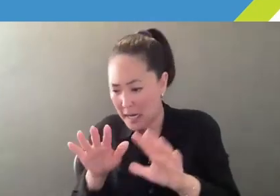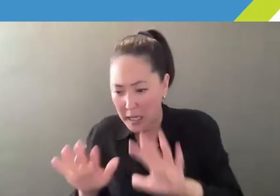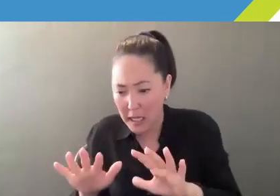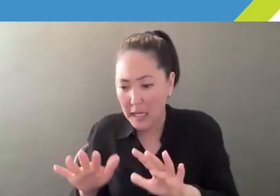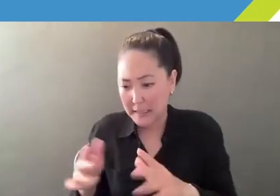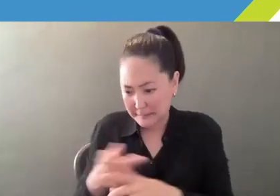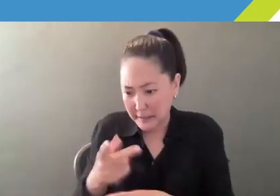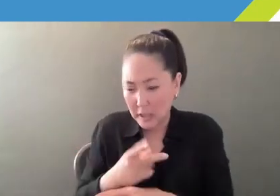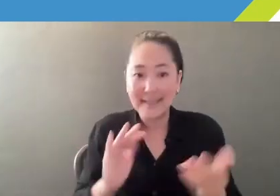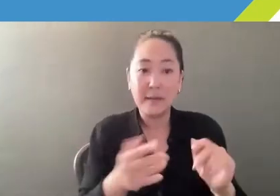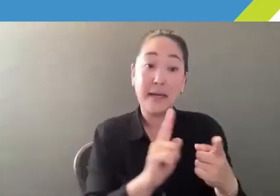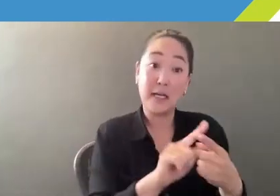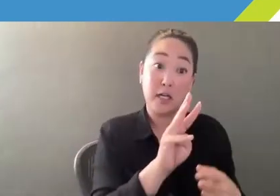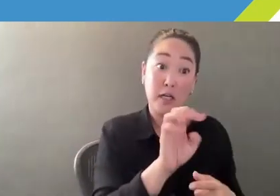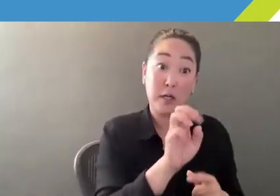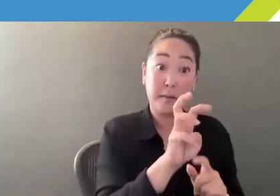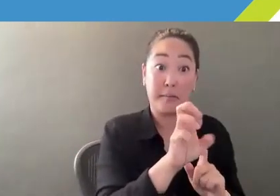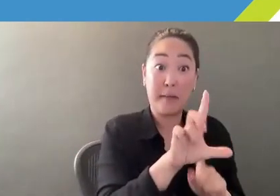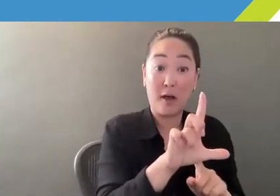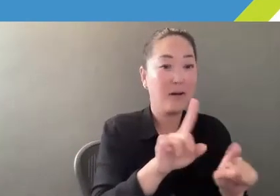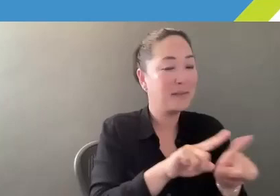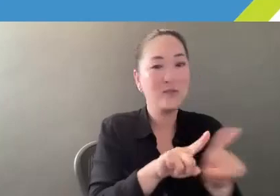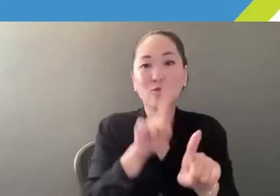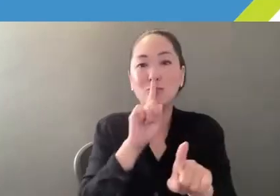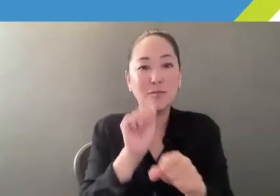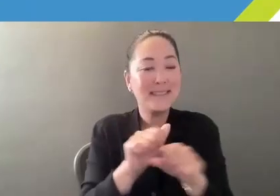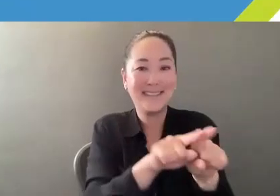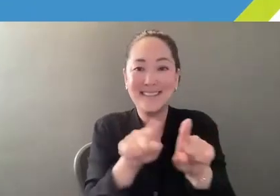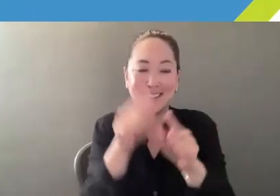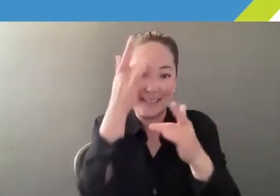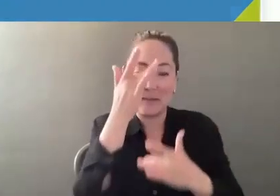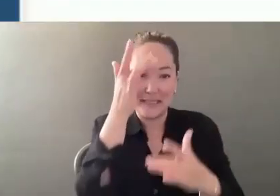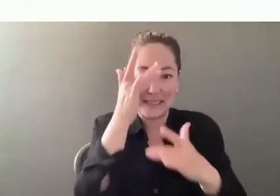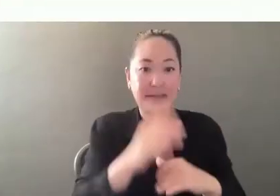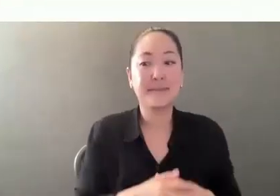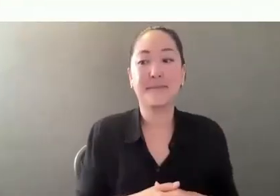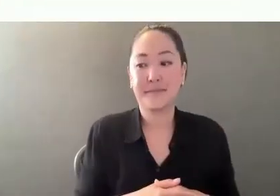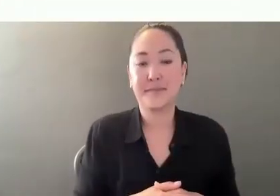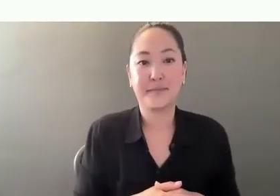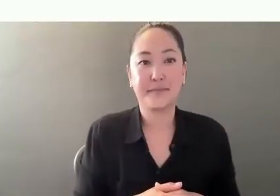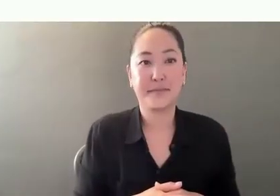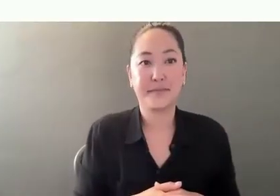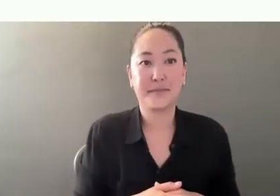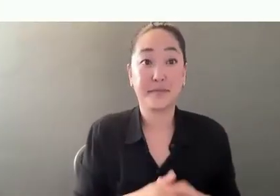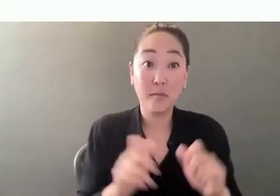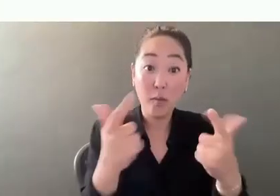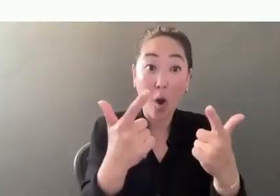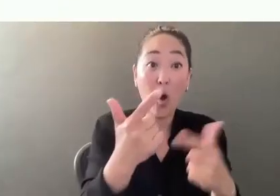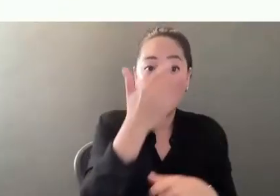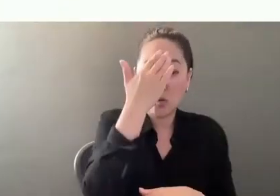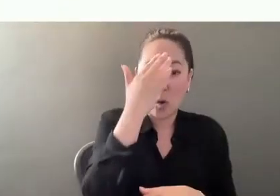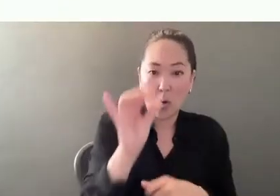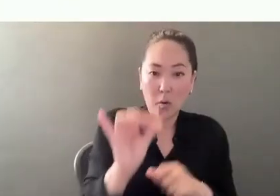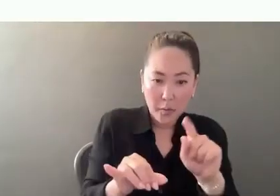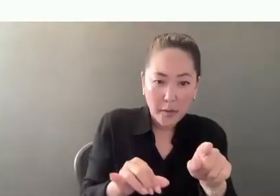ducts. But it's the same disease, inflammation, okay? Not everyone will know you've got PSC. It